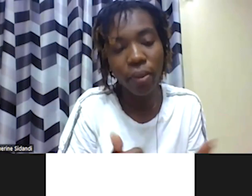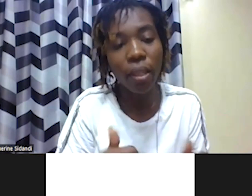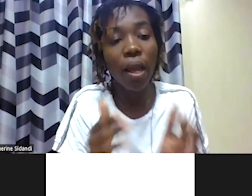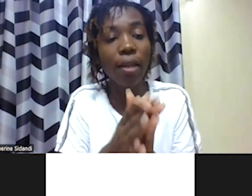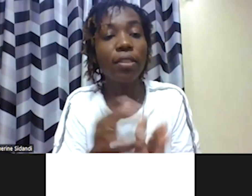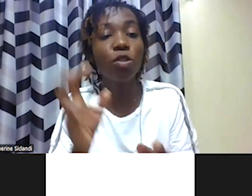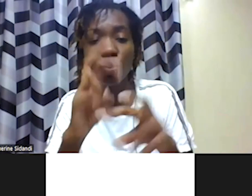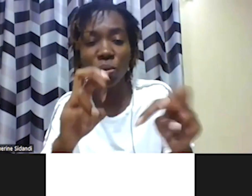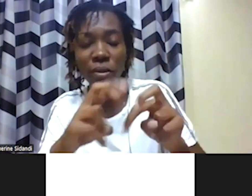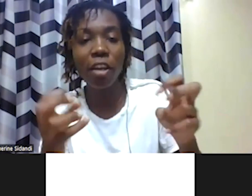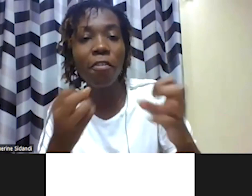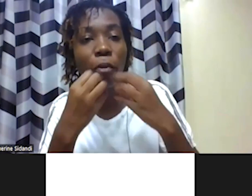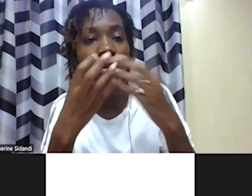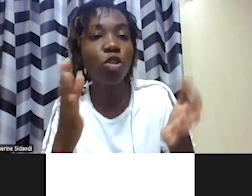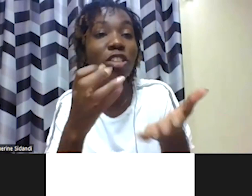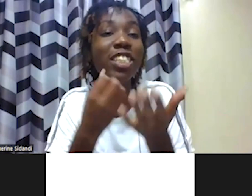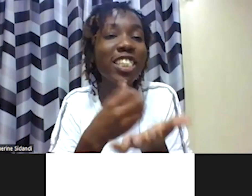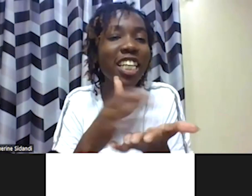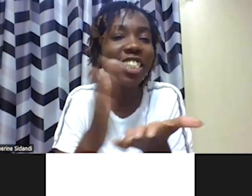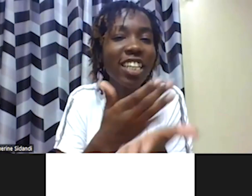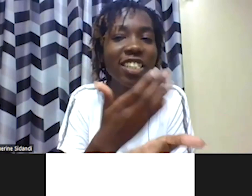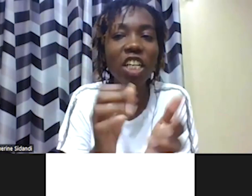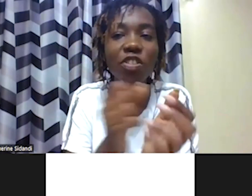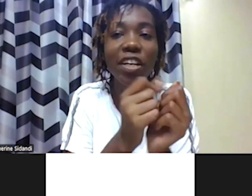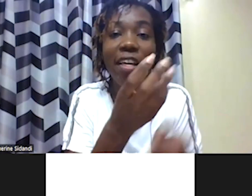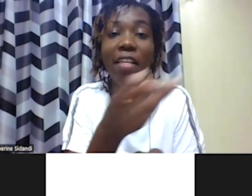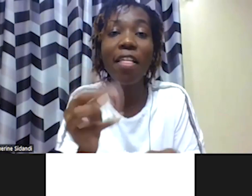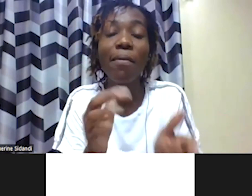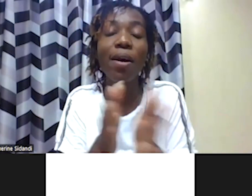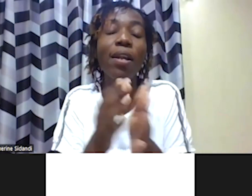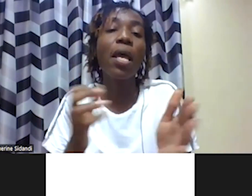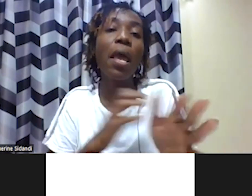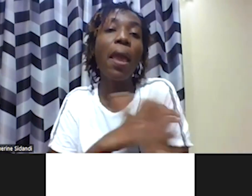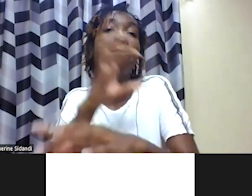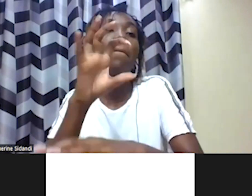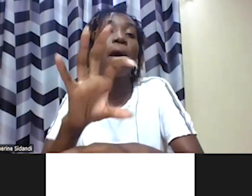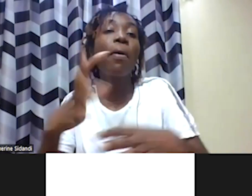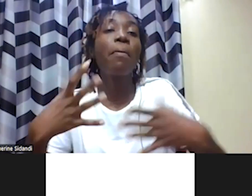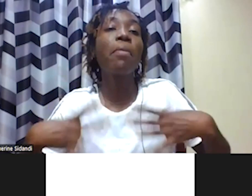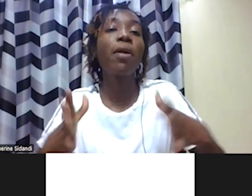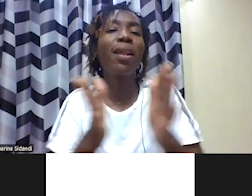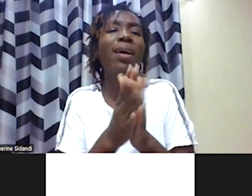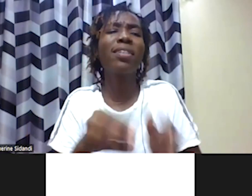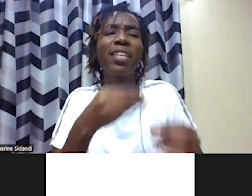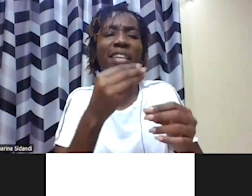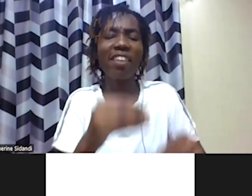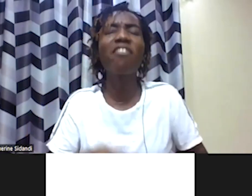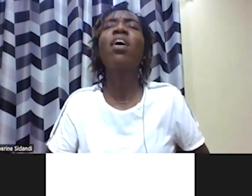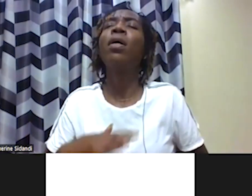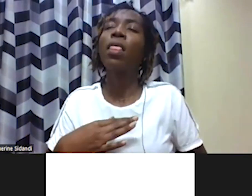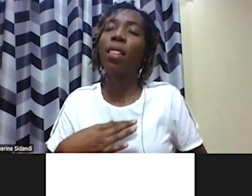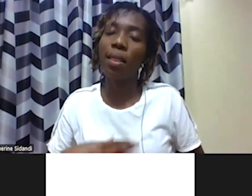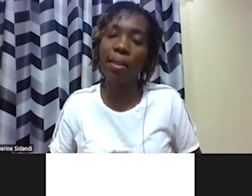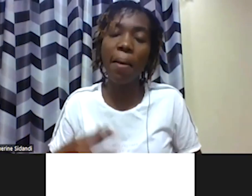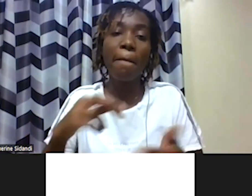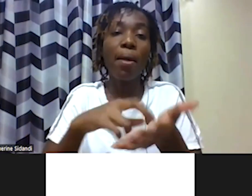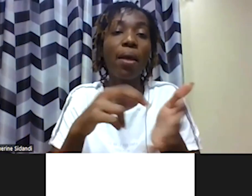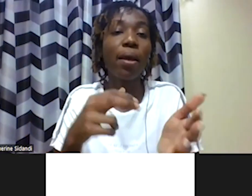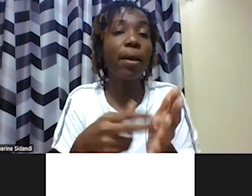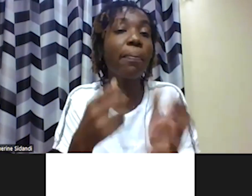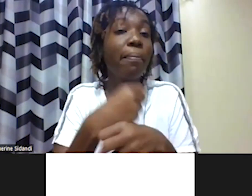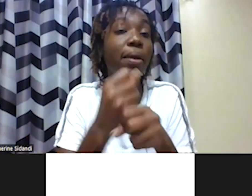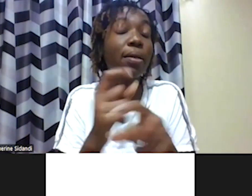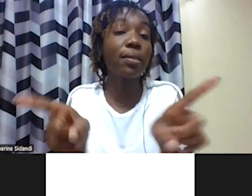and share out with them, empowering the people. That one gave me satisfaction, which like birth